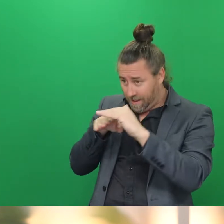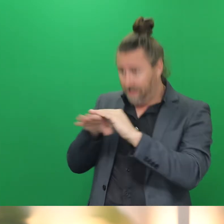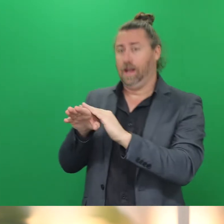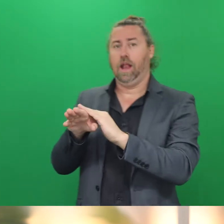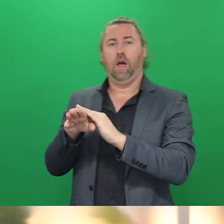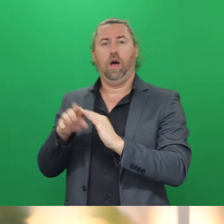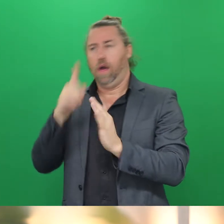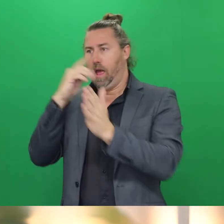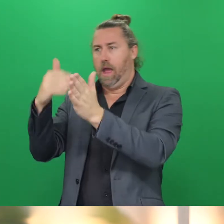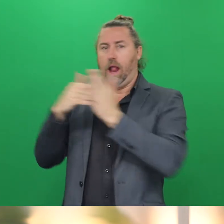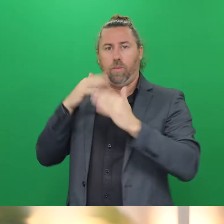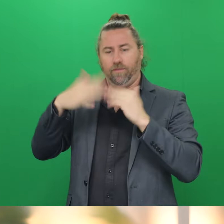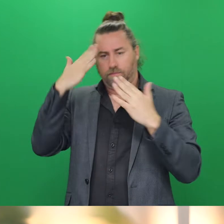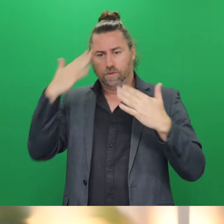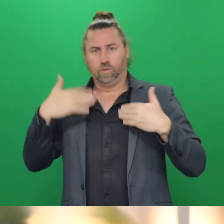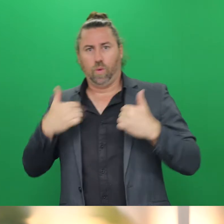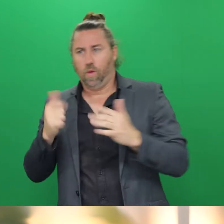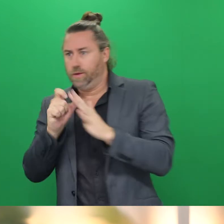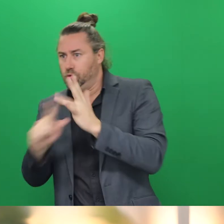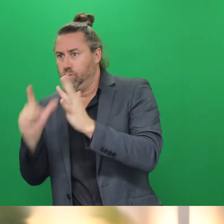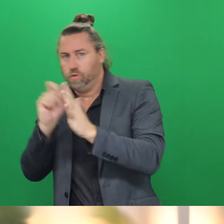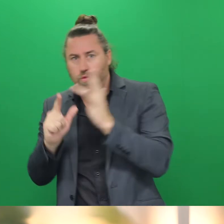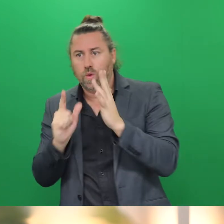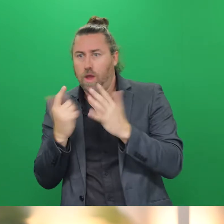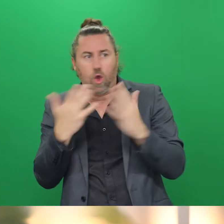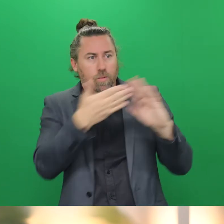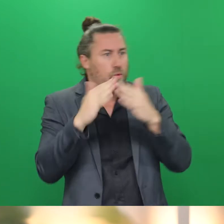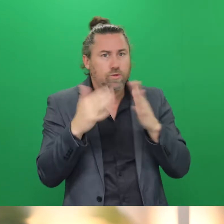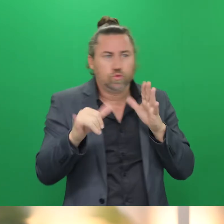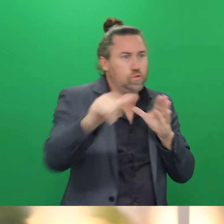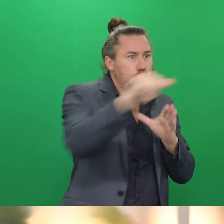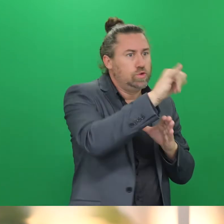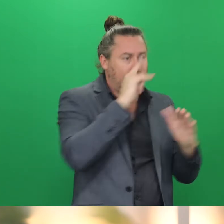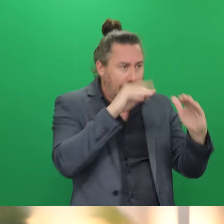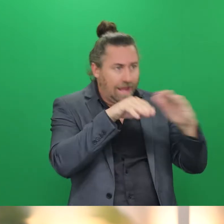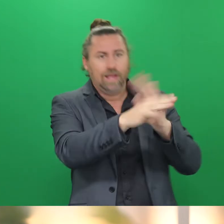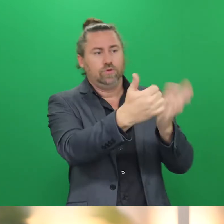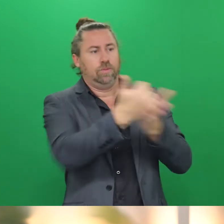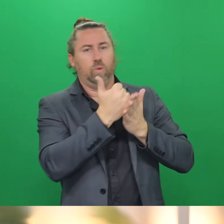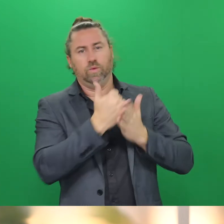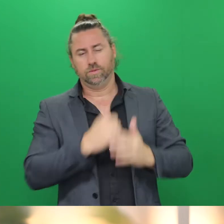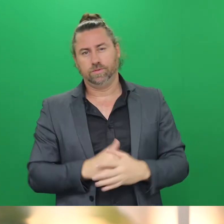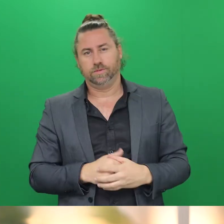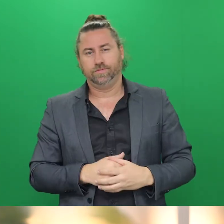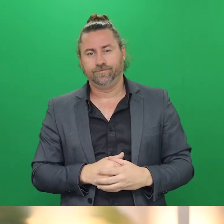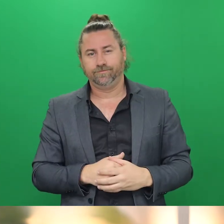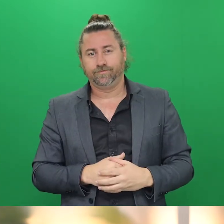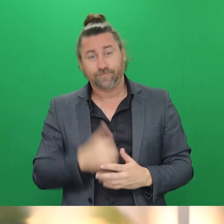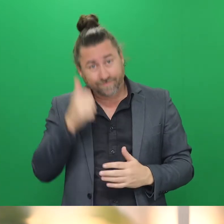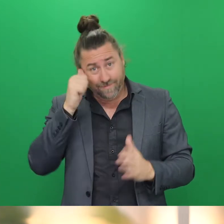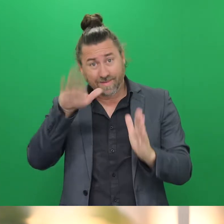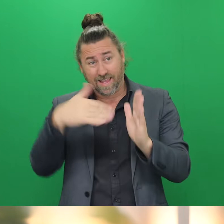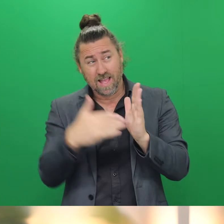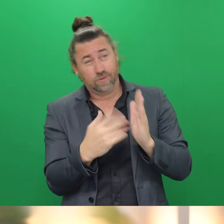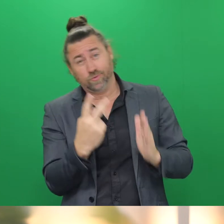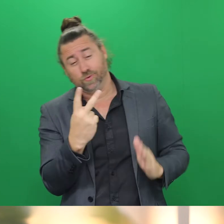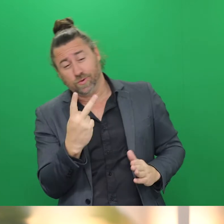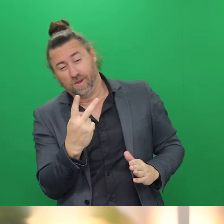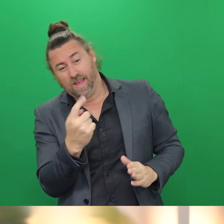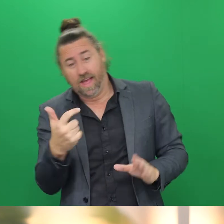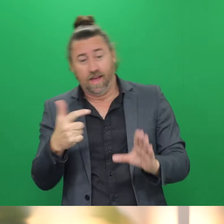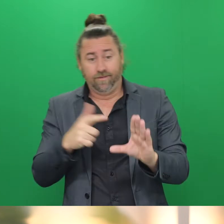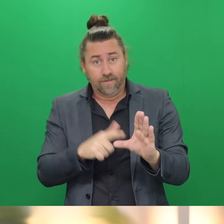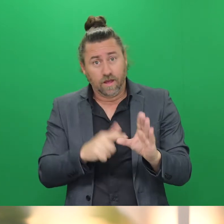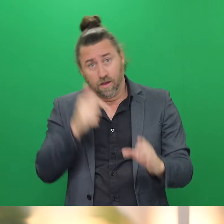access mental health services and supports in the community. I would like to acknowledge that these last 2 years or so have